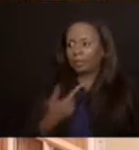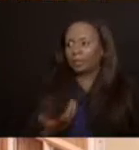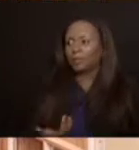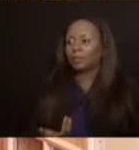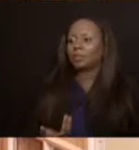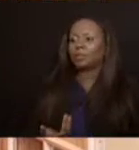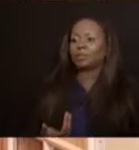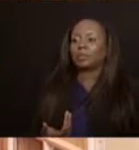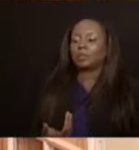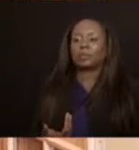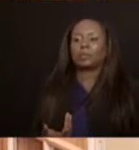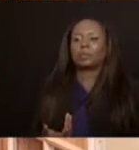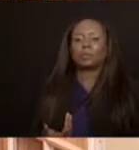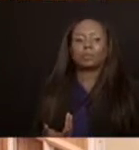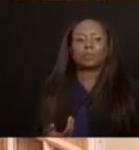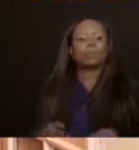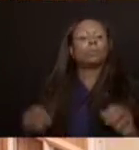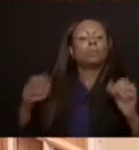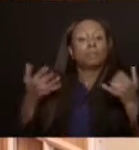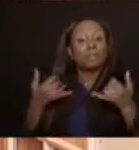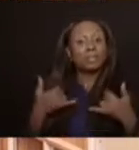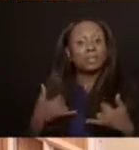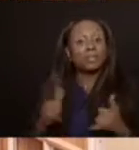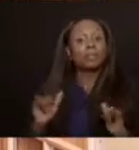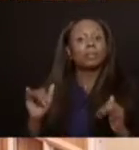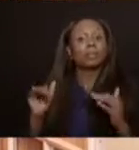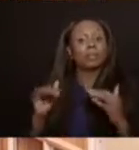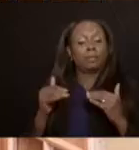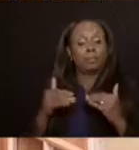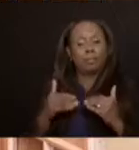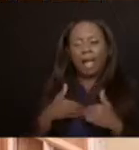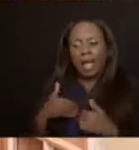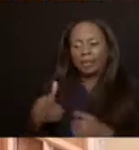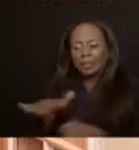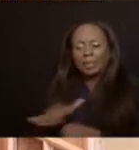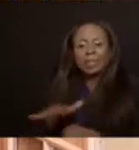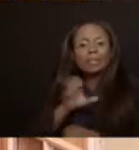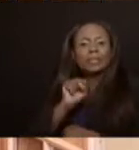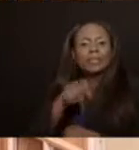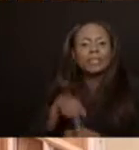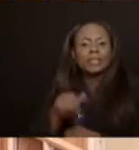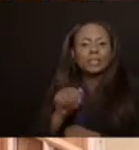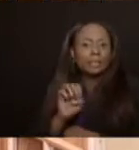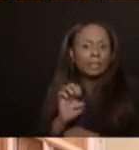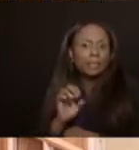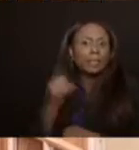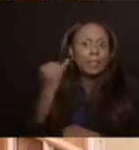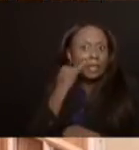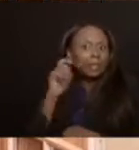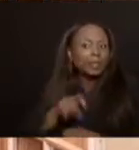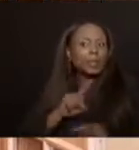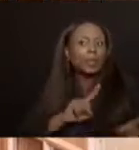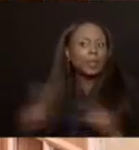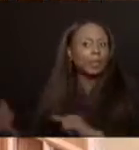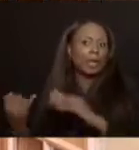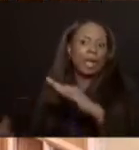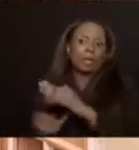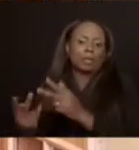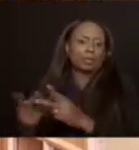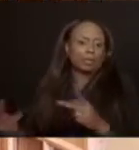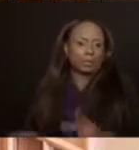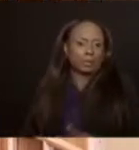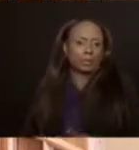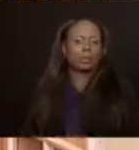in the isolation facilities even now to be able to take care of persons who have to come in. But my friends, it